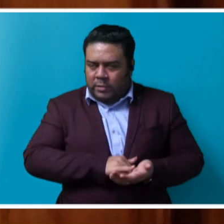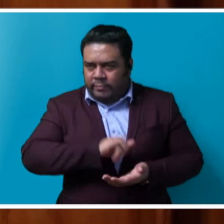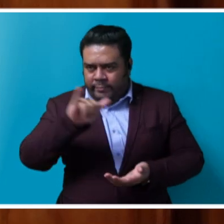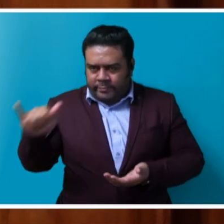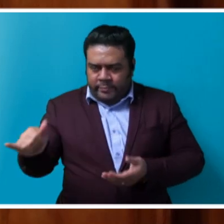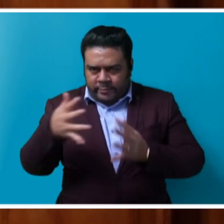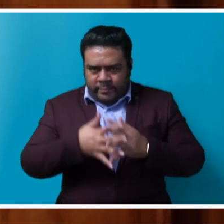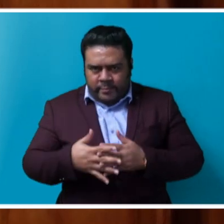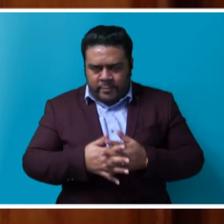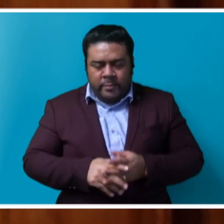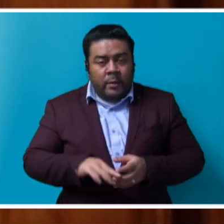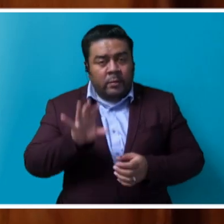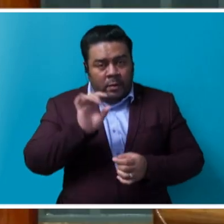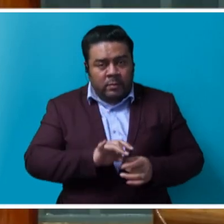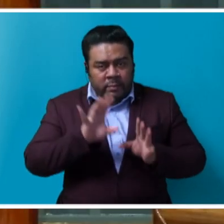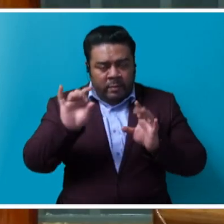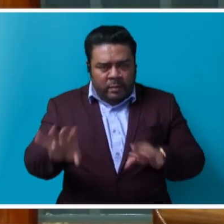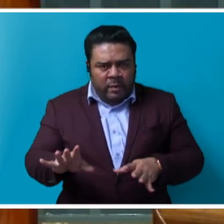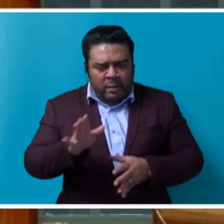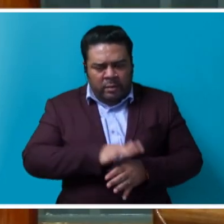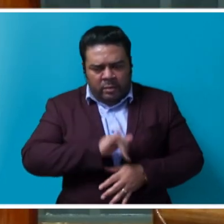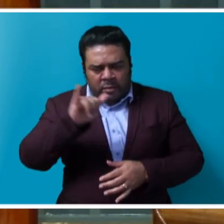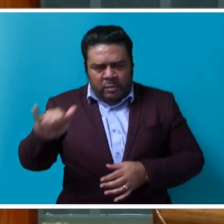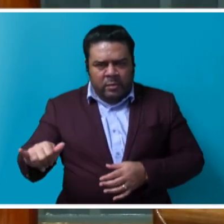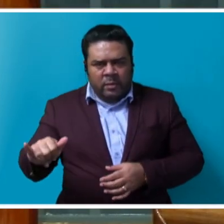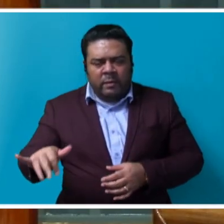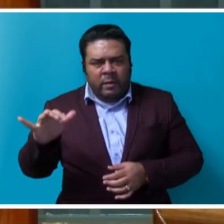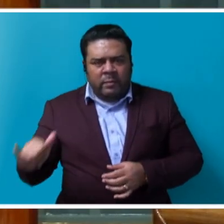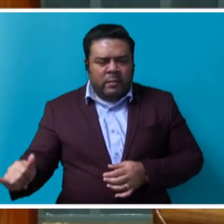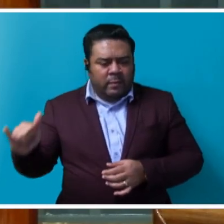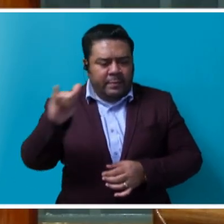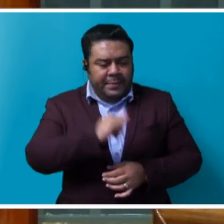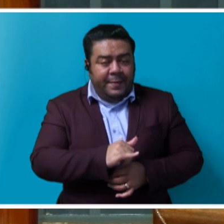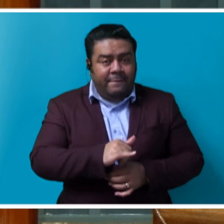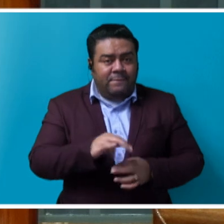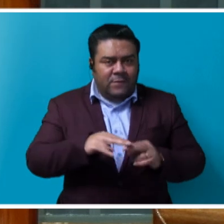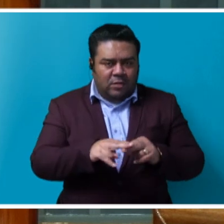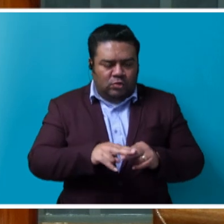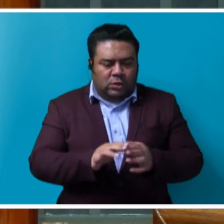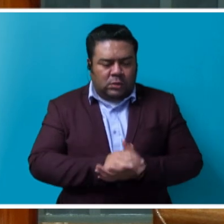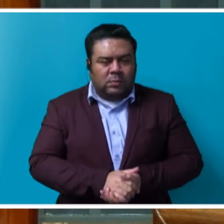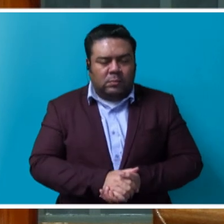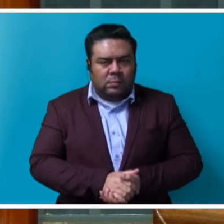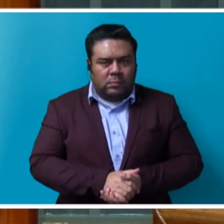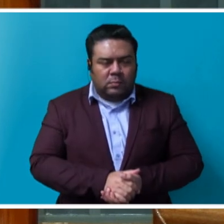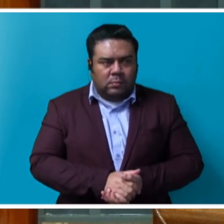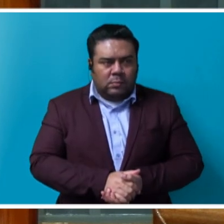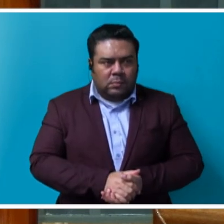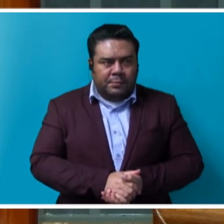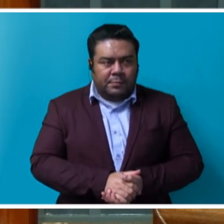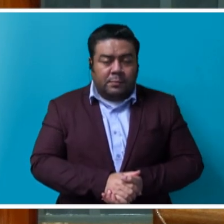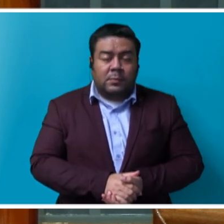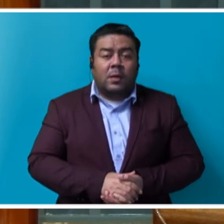and then as FJ910 from Sydney back to Fiji.